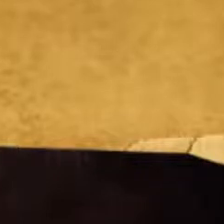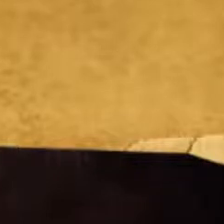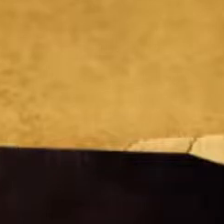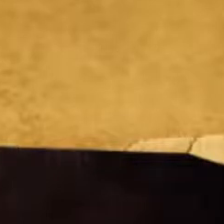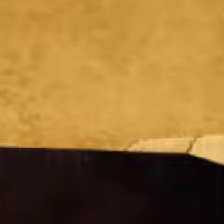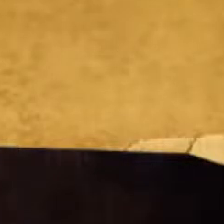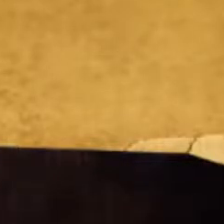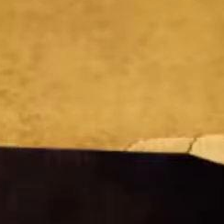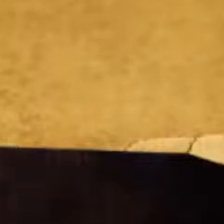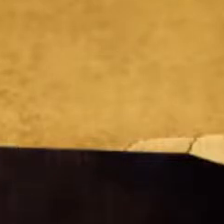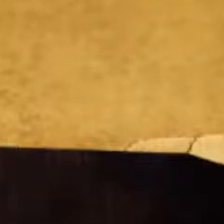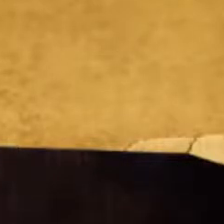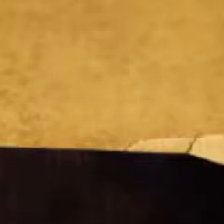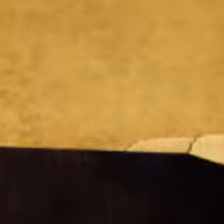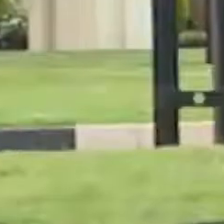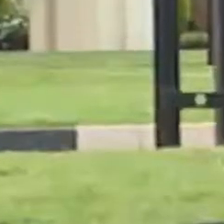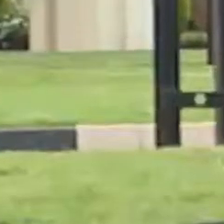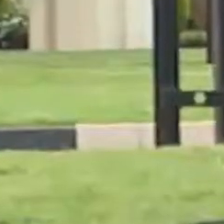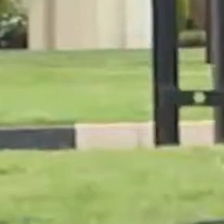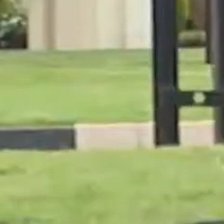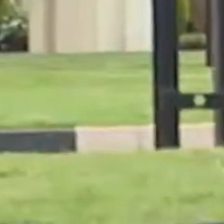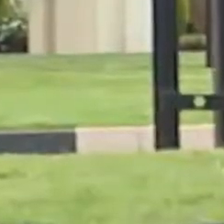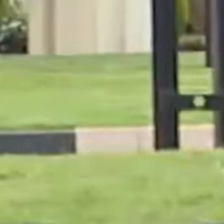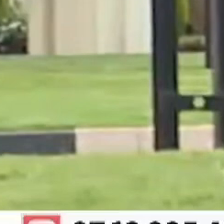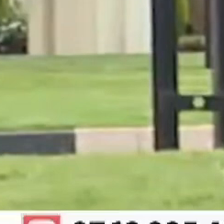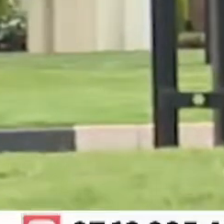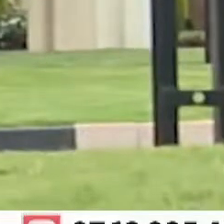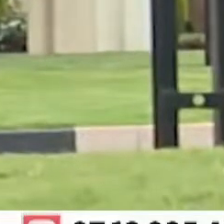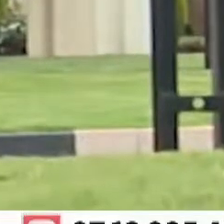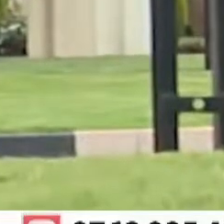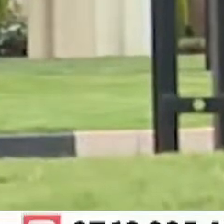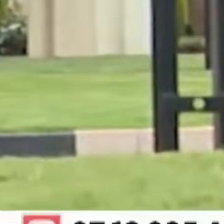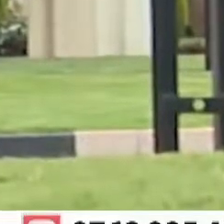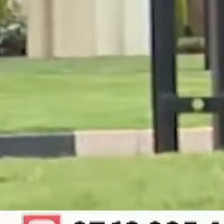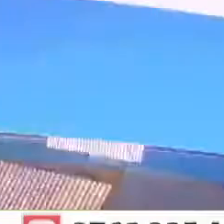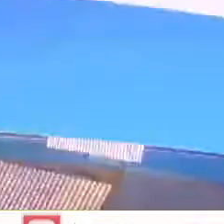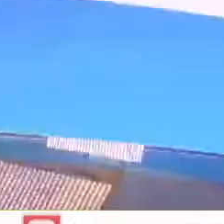investigate imminent threats to national security. Musa Salah, TV 47.